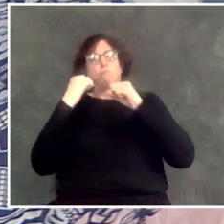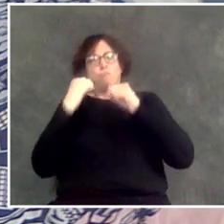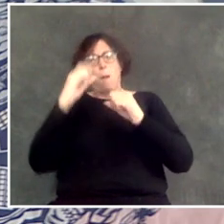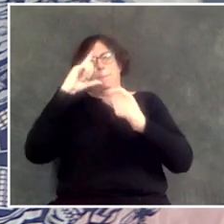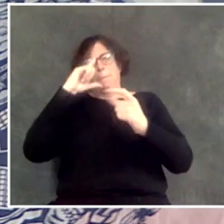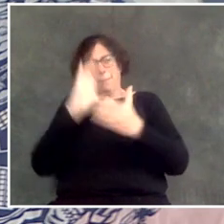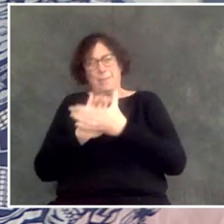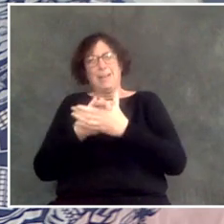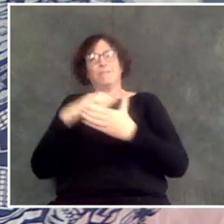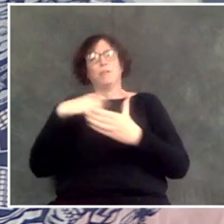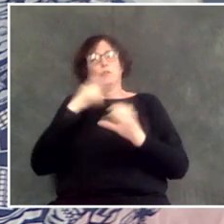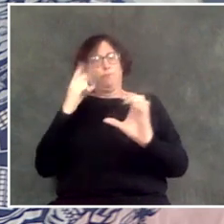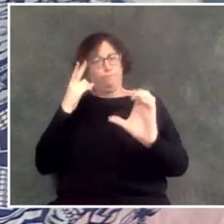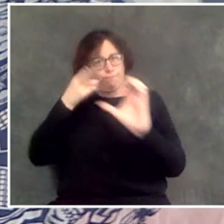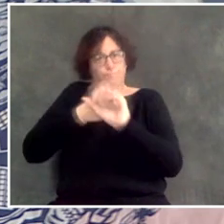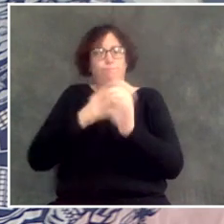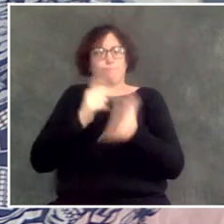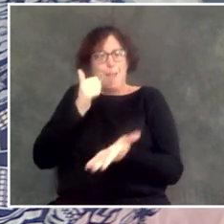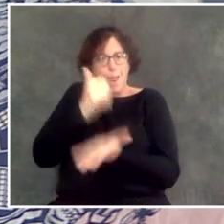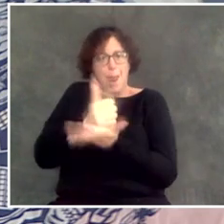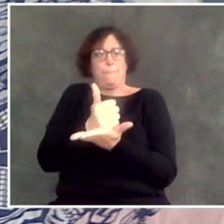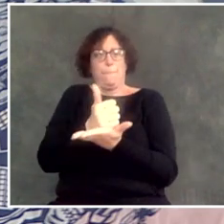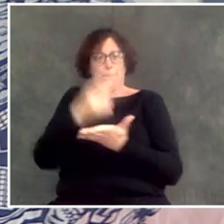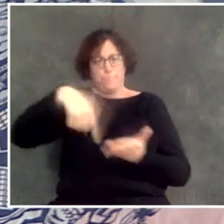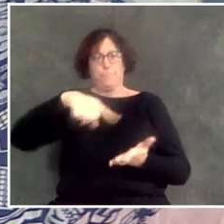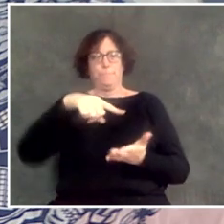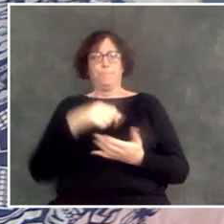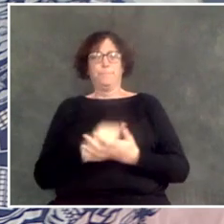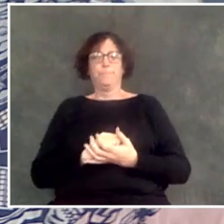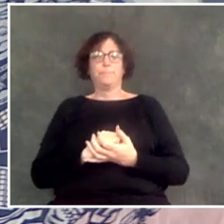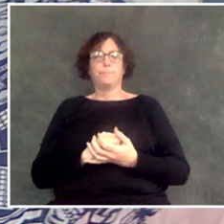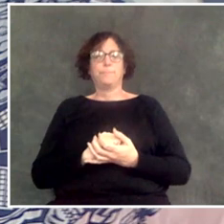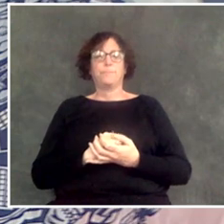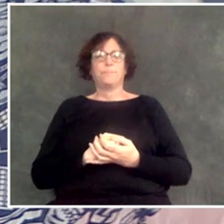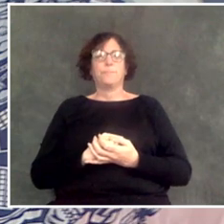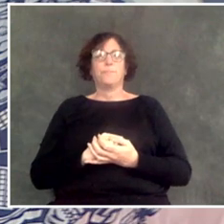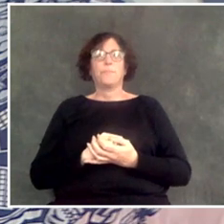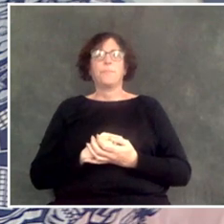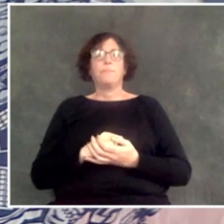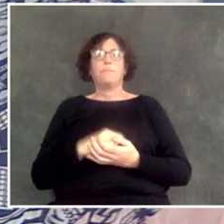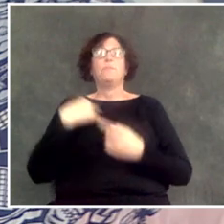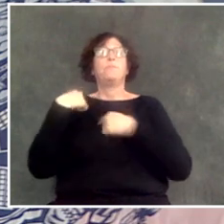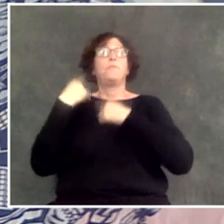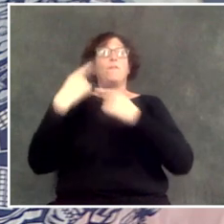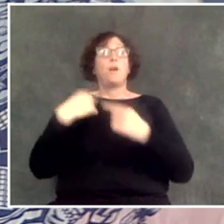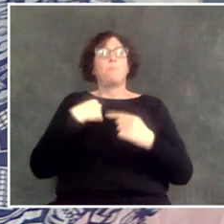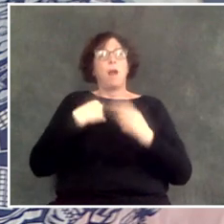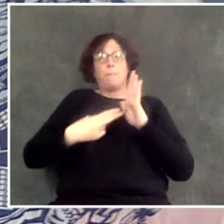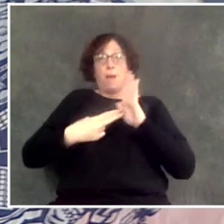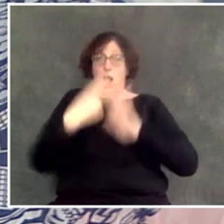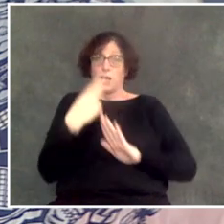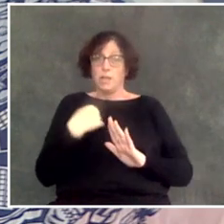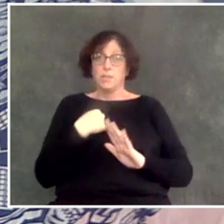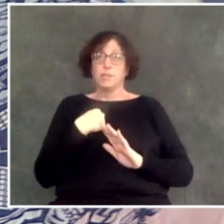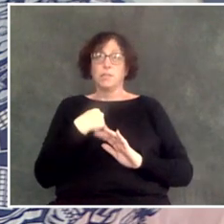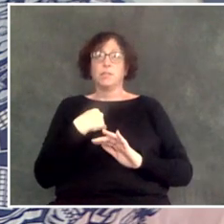honest with people about what we have and what we don't have. When you say, will we have to be rationing? Yeah, we're already rationing, for God's